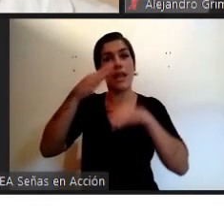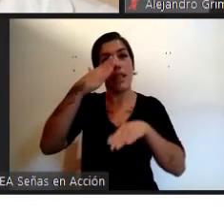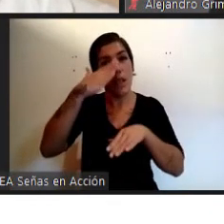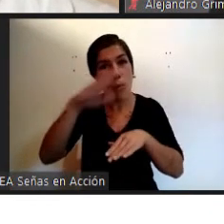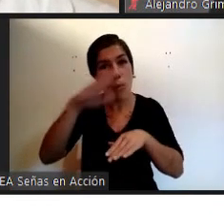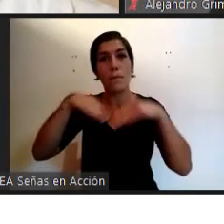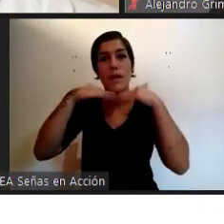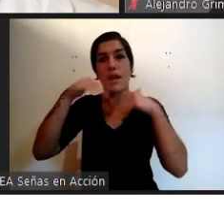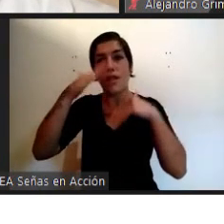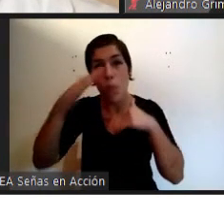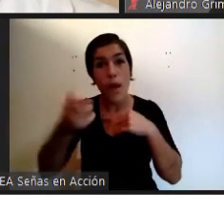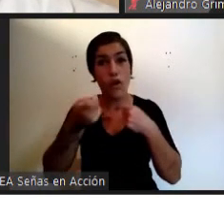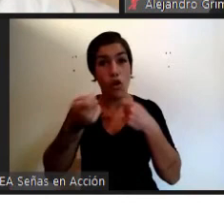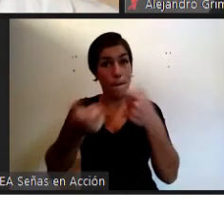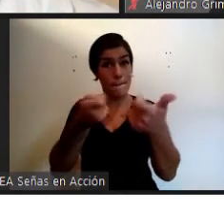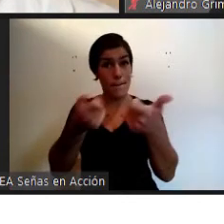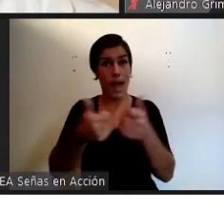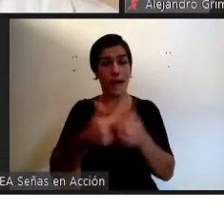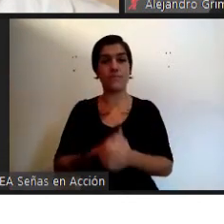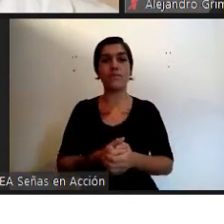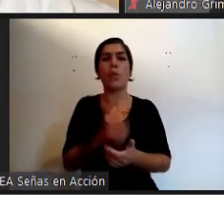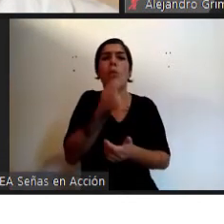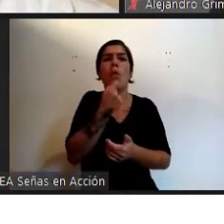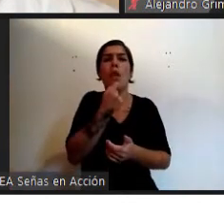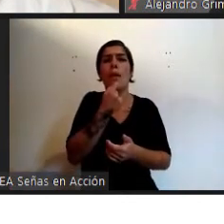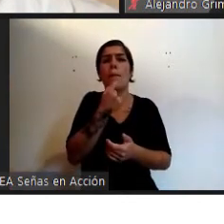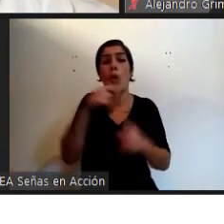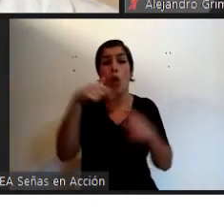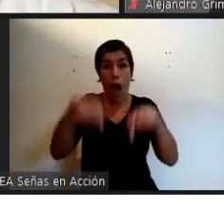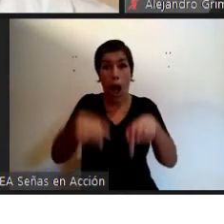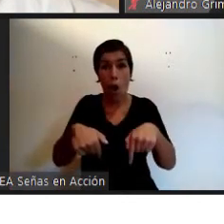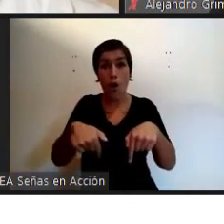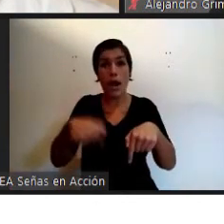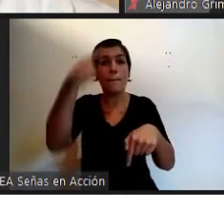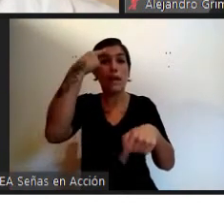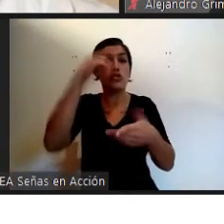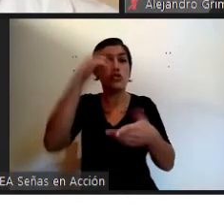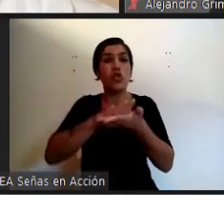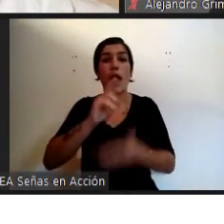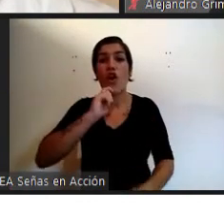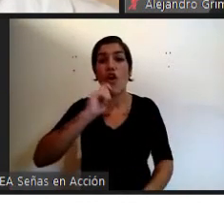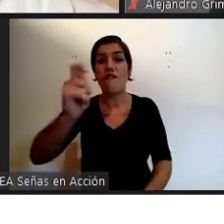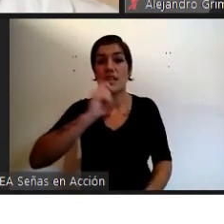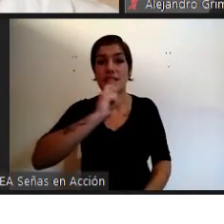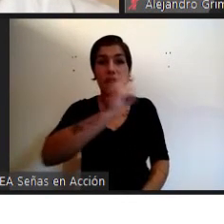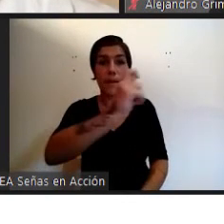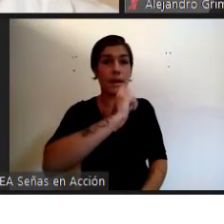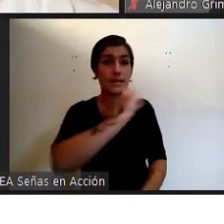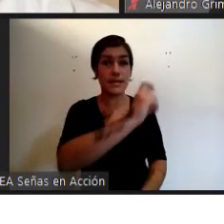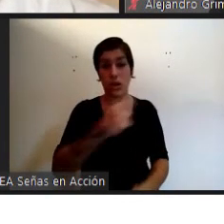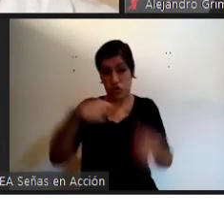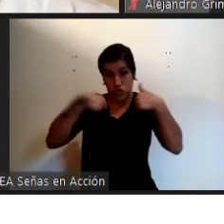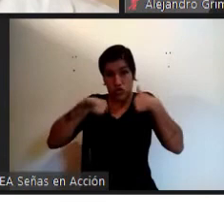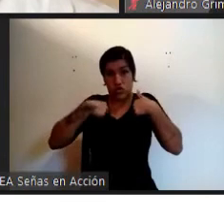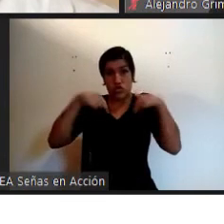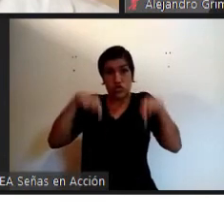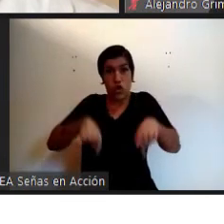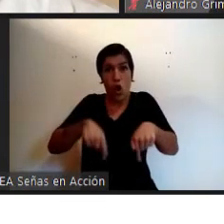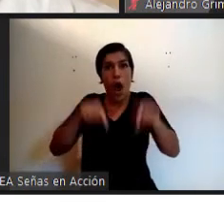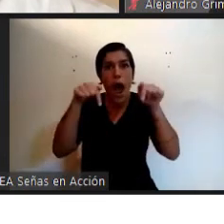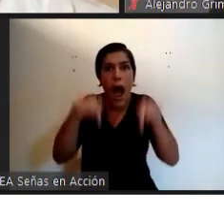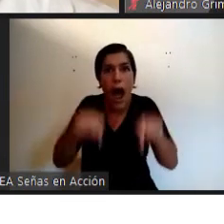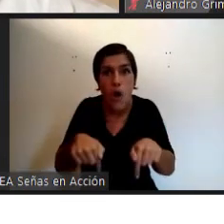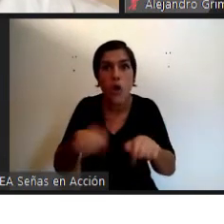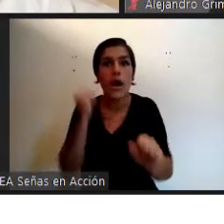I think about conferences, press conferences. I work far more than I used to work before, but